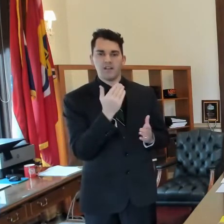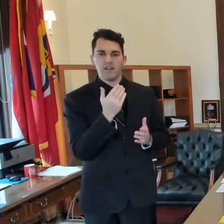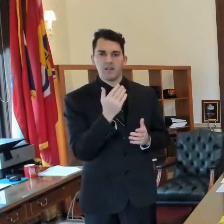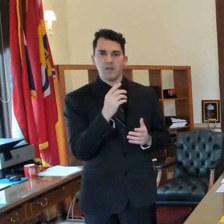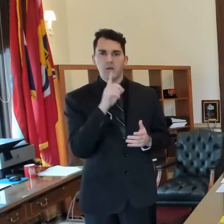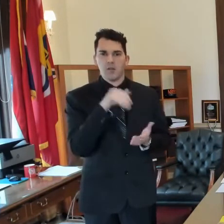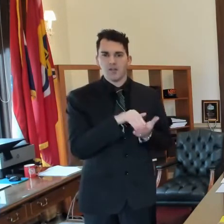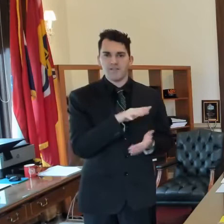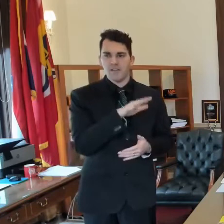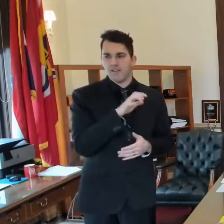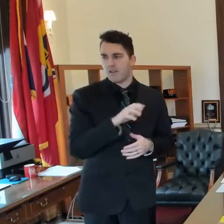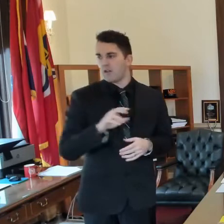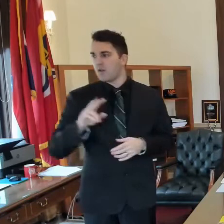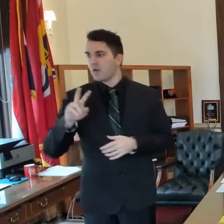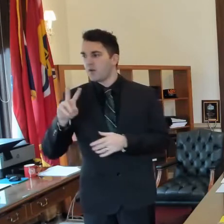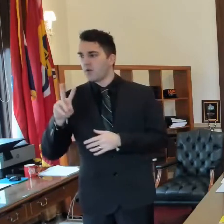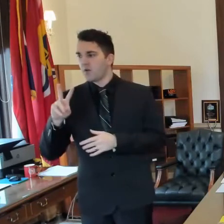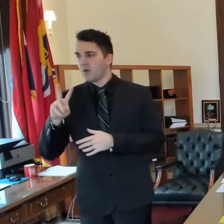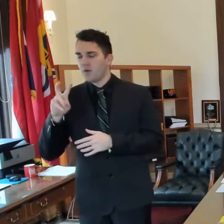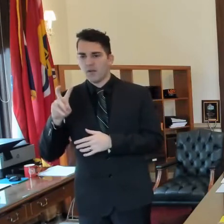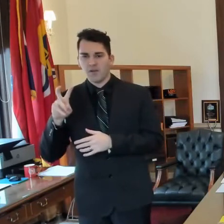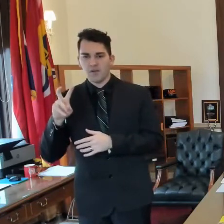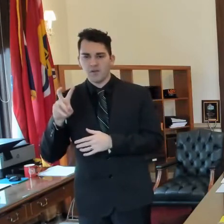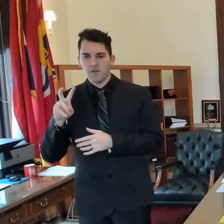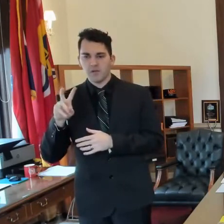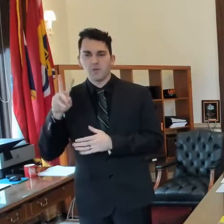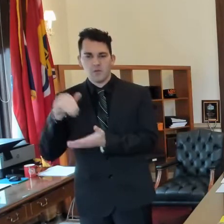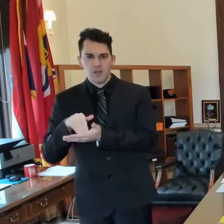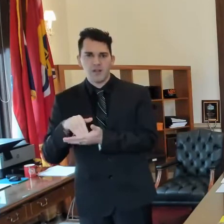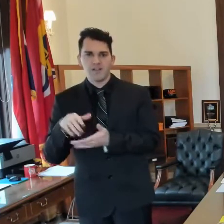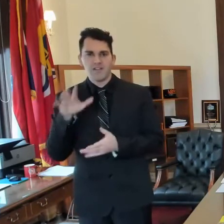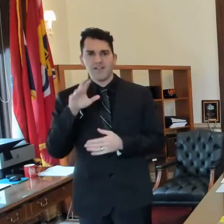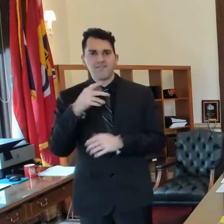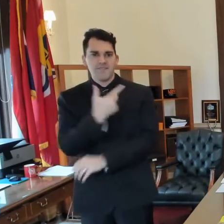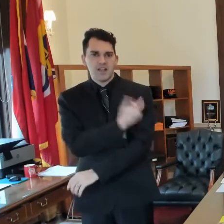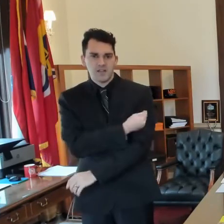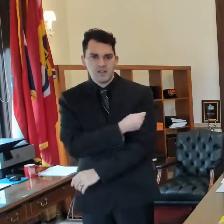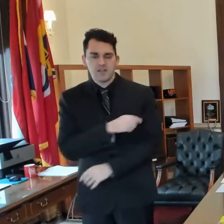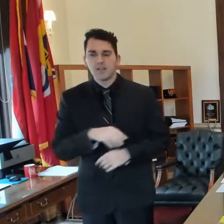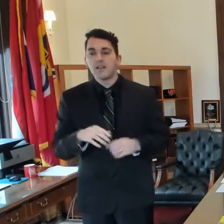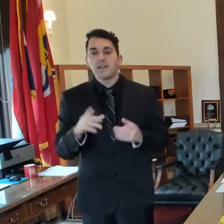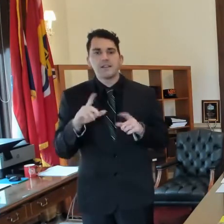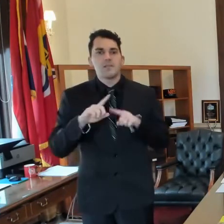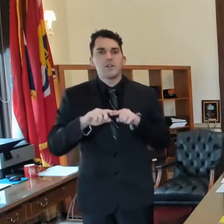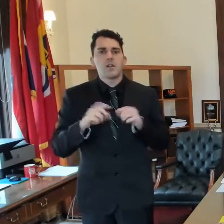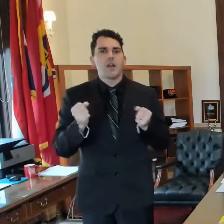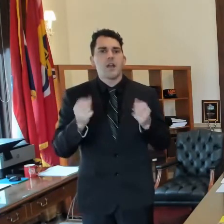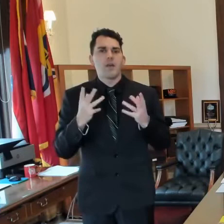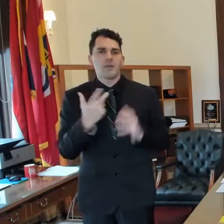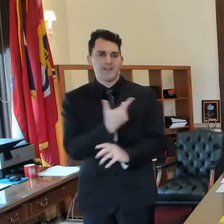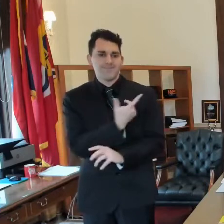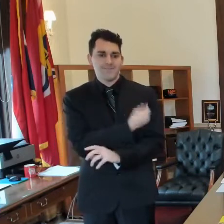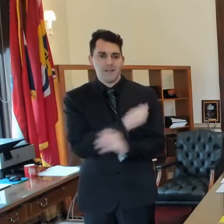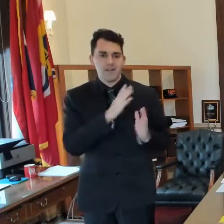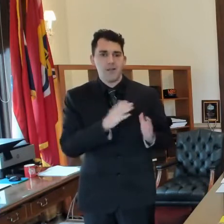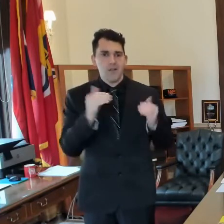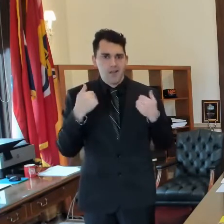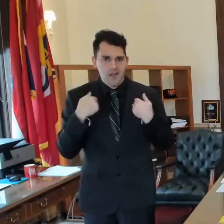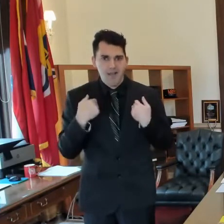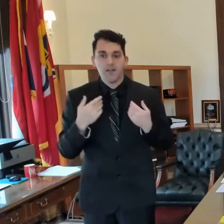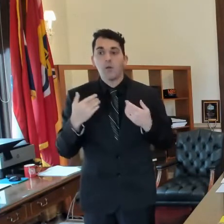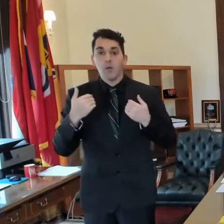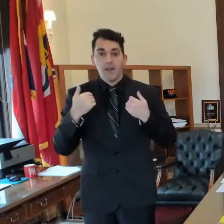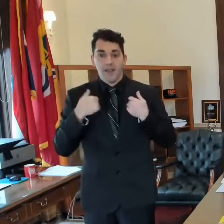And honestly, it just depends on how many vaccinators we have. We have over 15 each day for